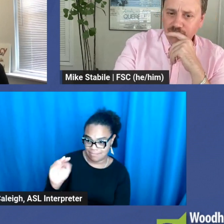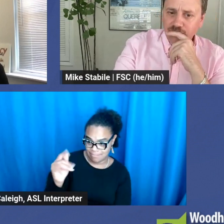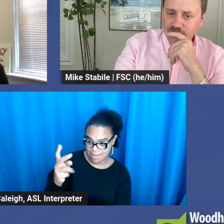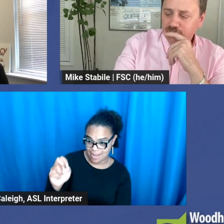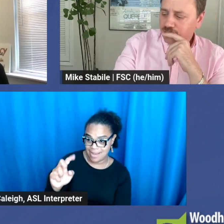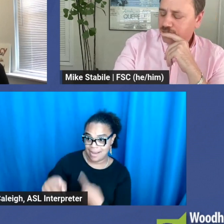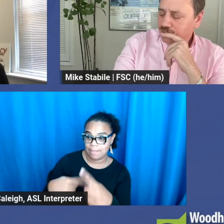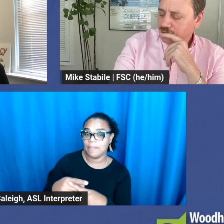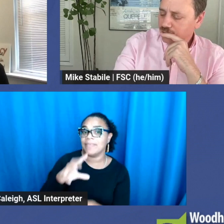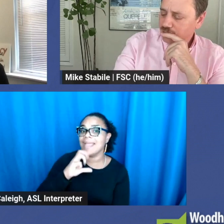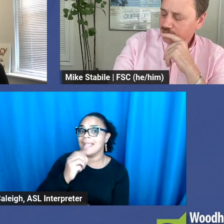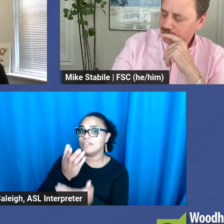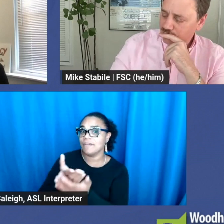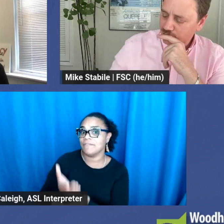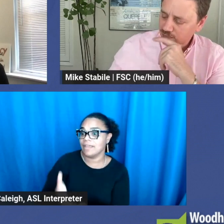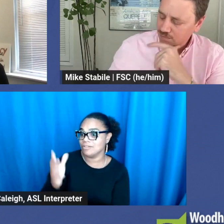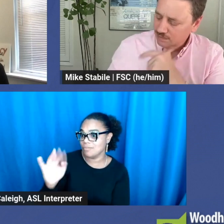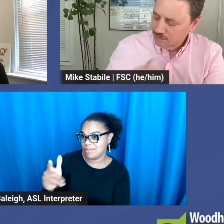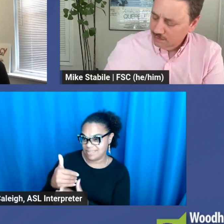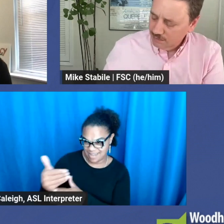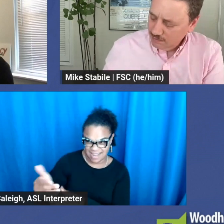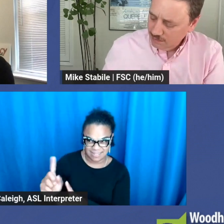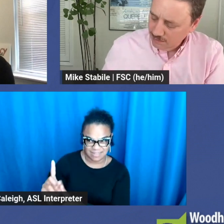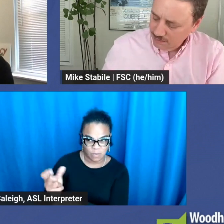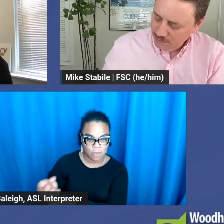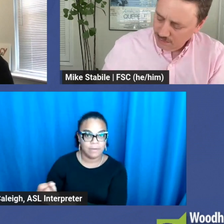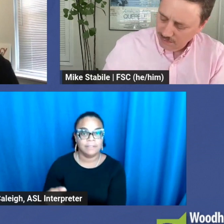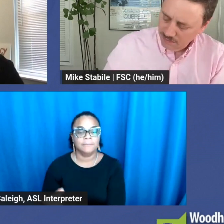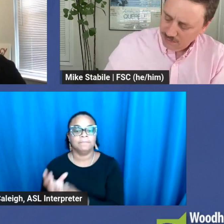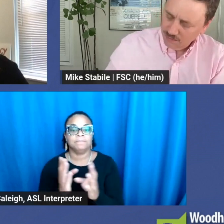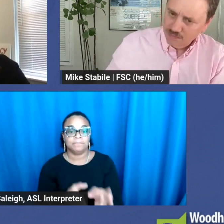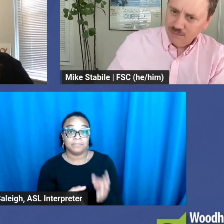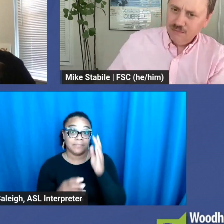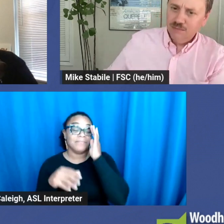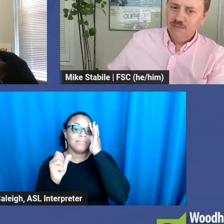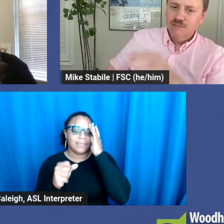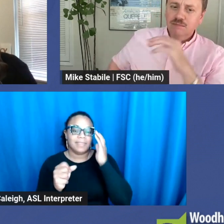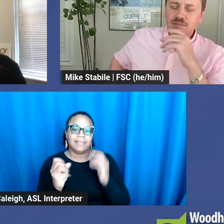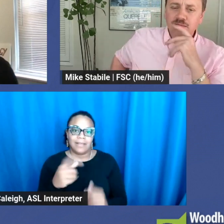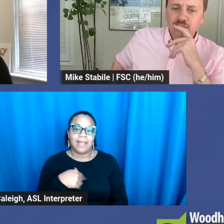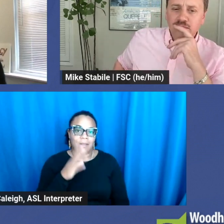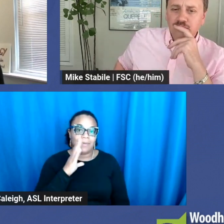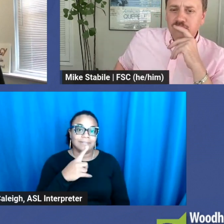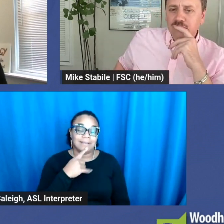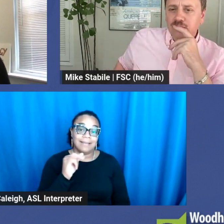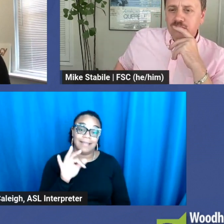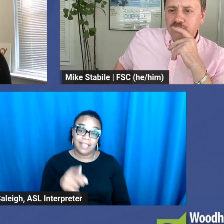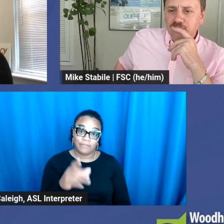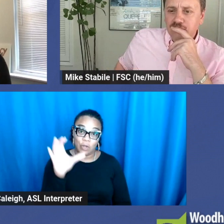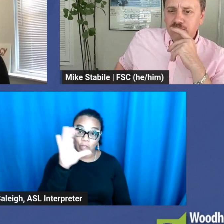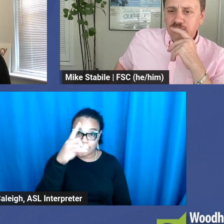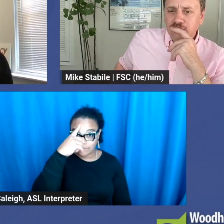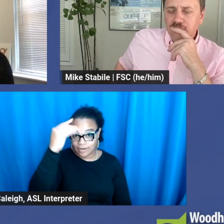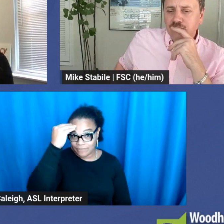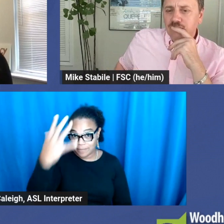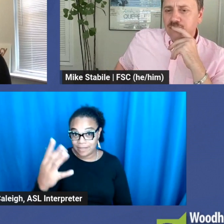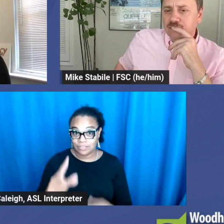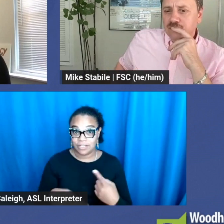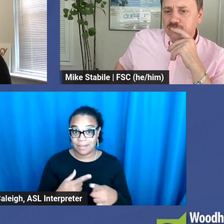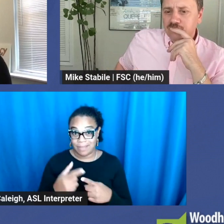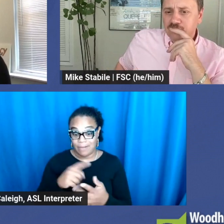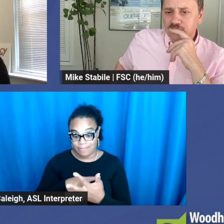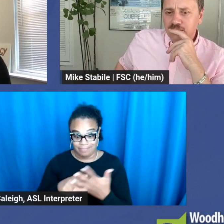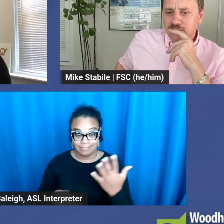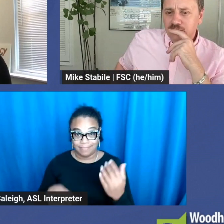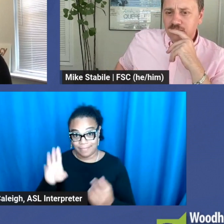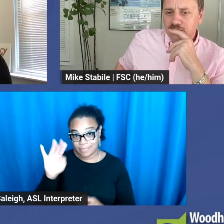age verification bills next. Yeah. So I would say if you're looking for information about these bills,